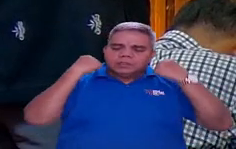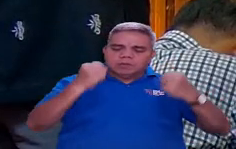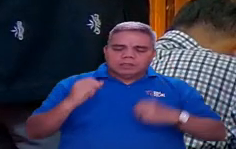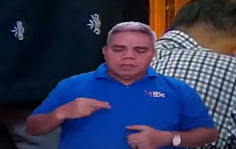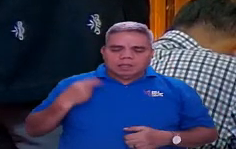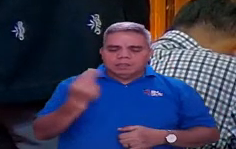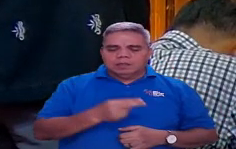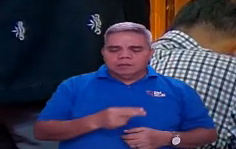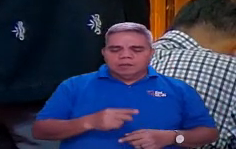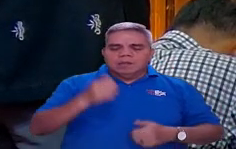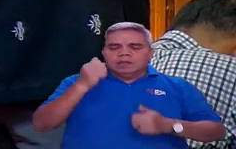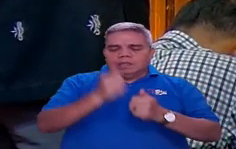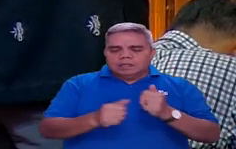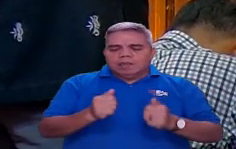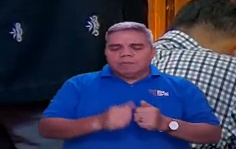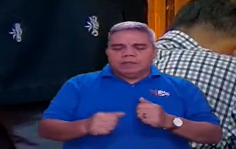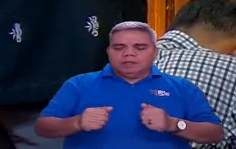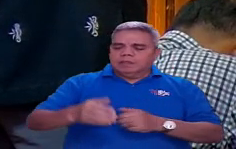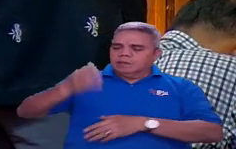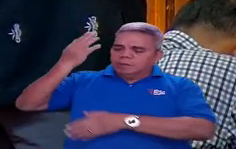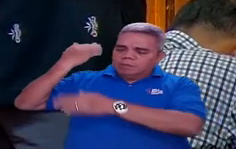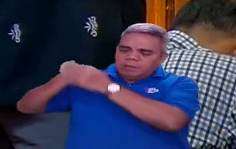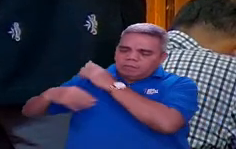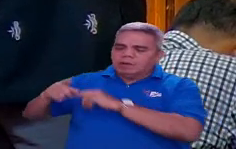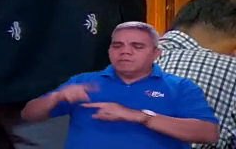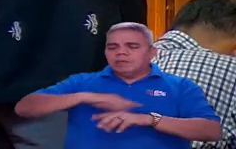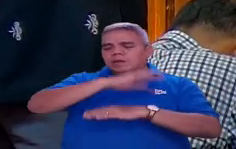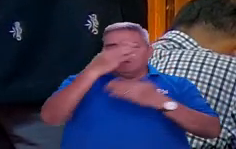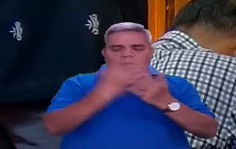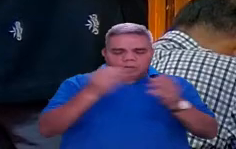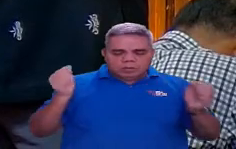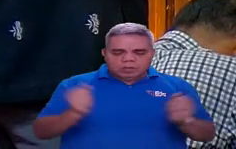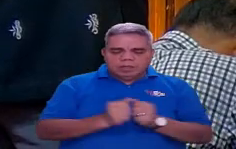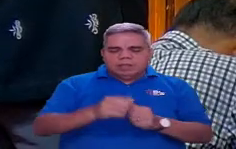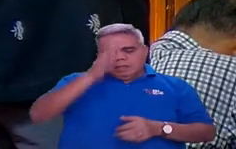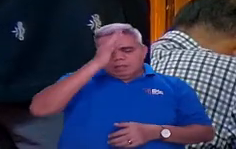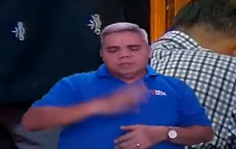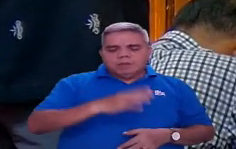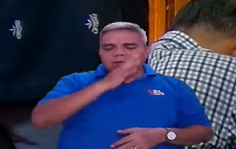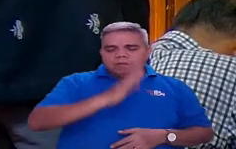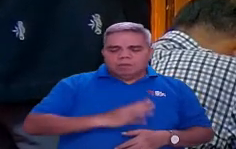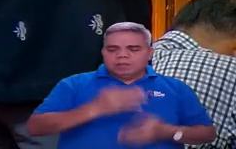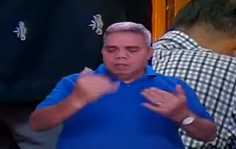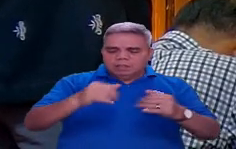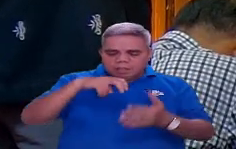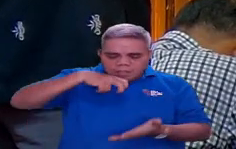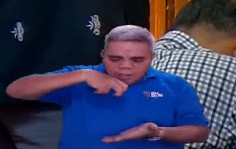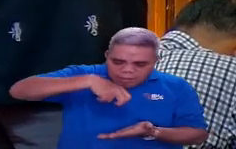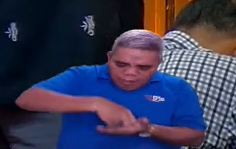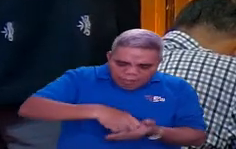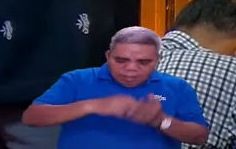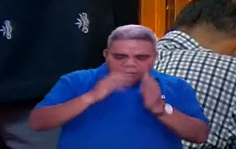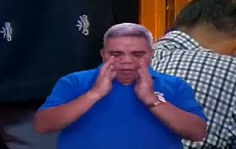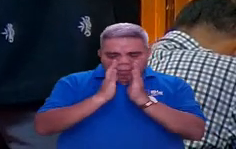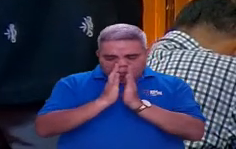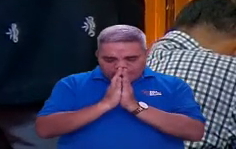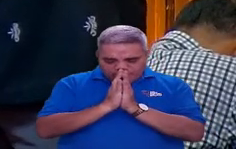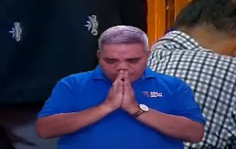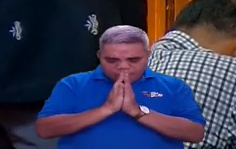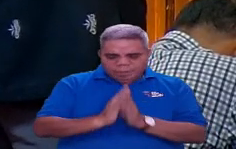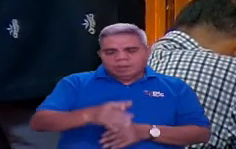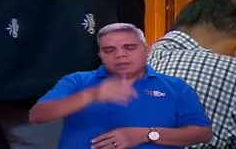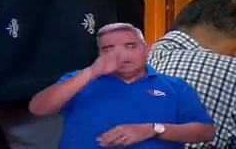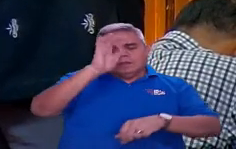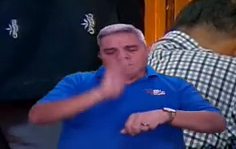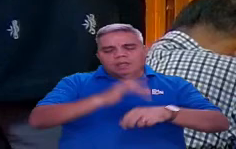us as ever before. And may all together with these men and women here at the altar kneeling, I pray